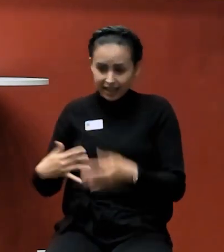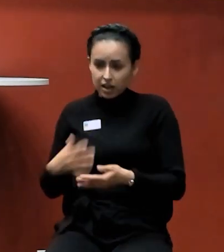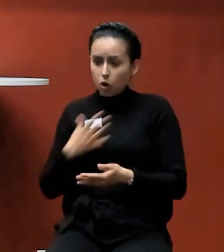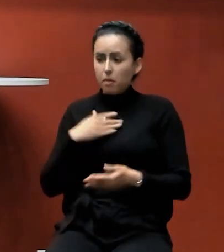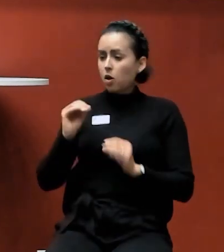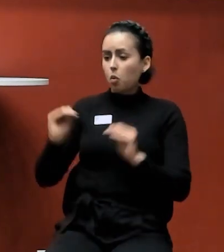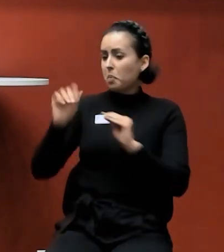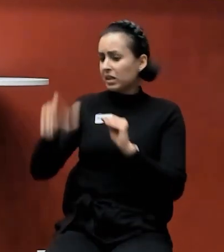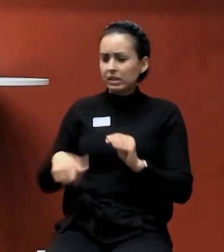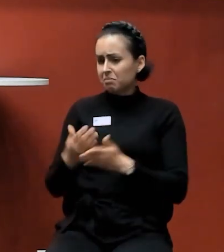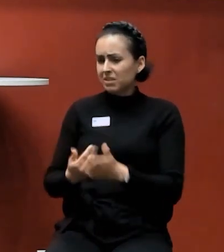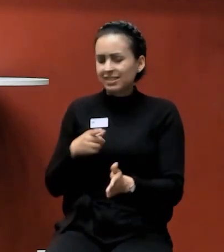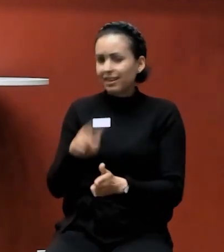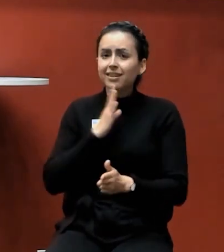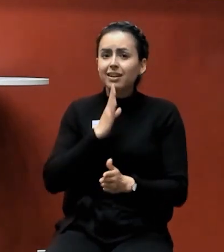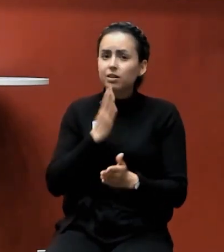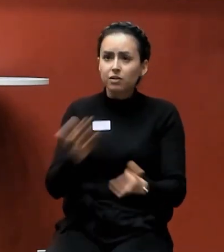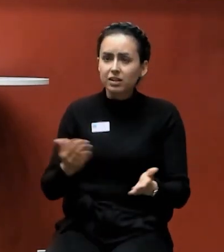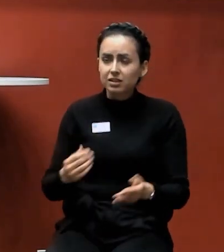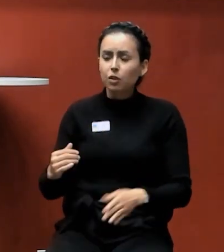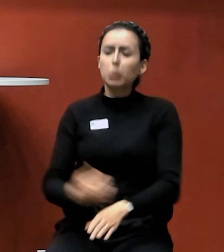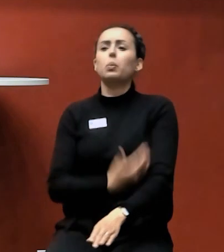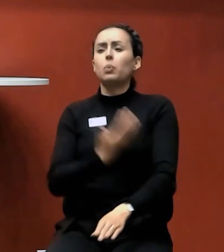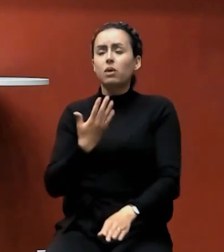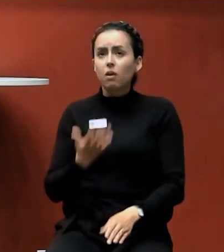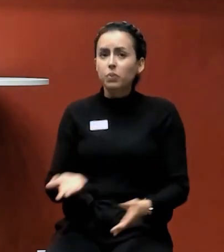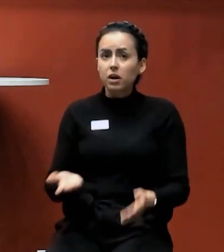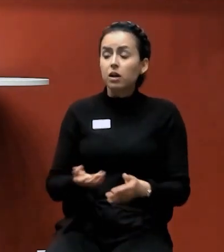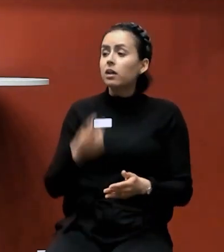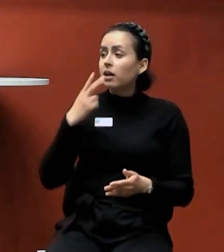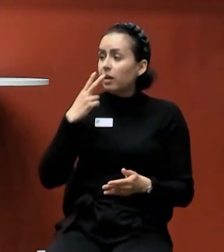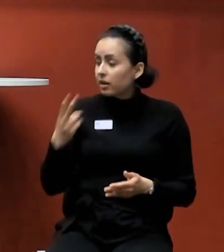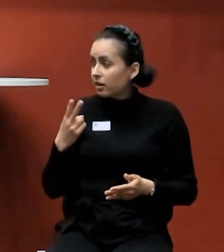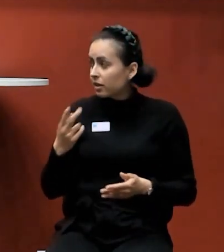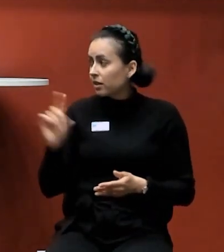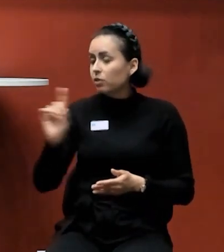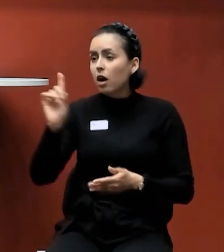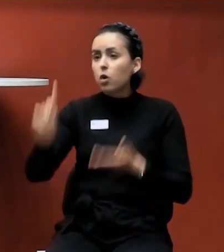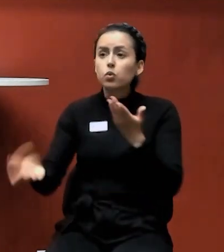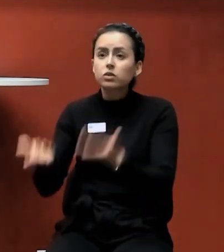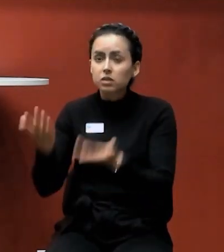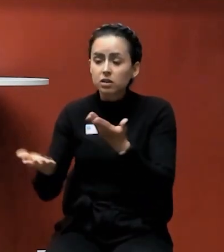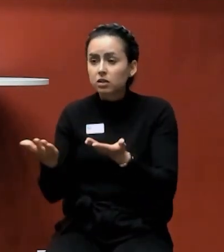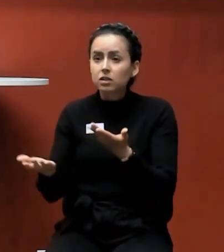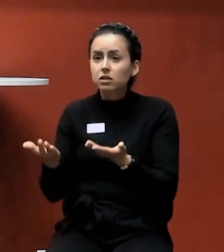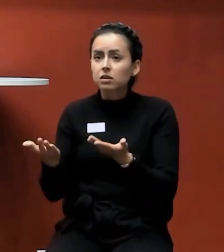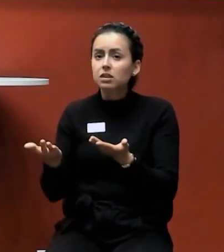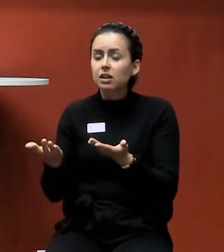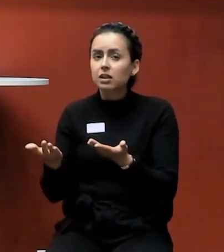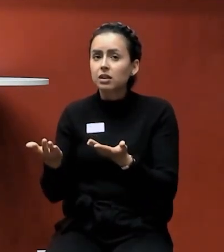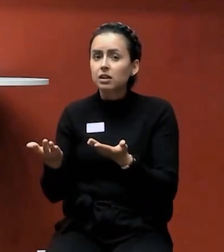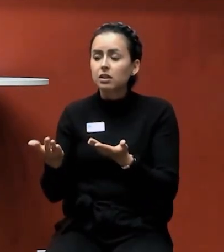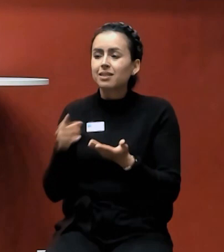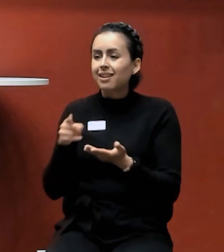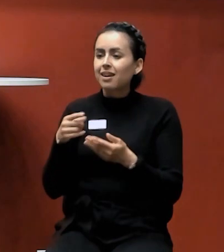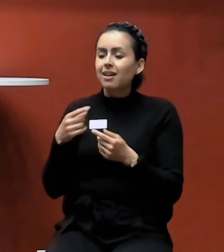know, sometimes it frustrates you, like, you see something simple someone is supposed to do, and it's the only doorway.